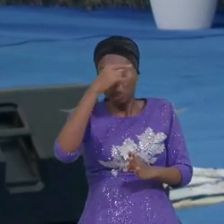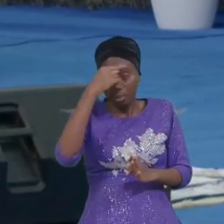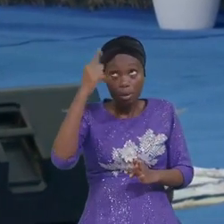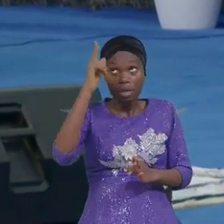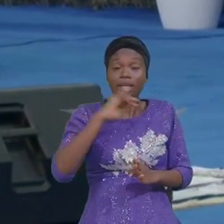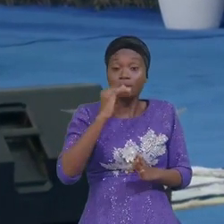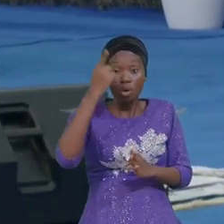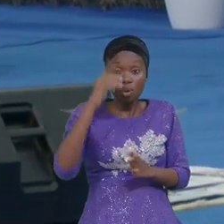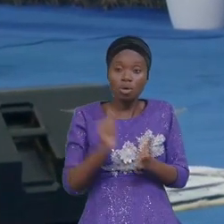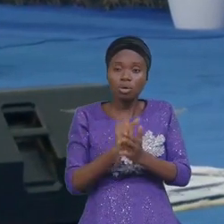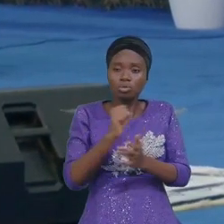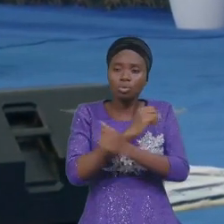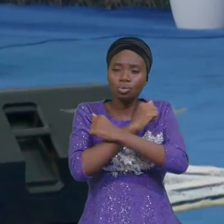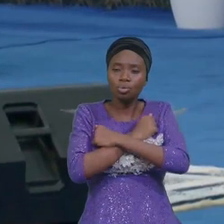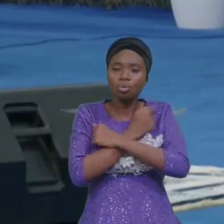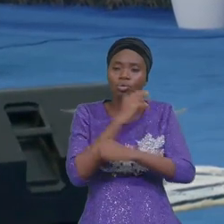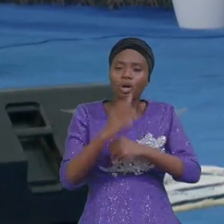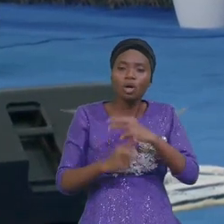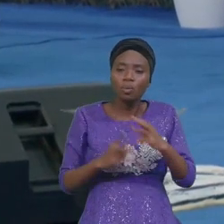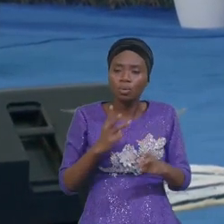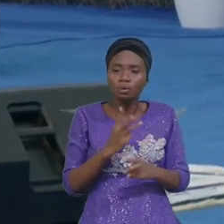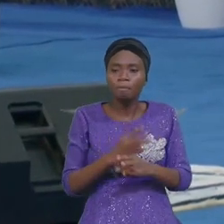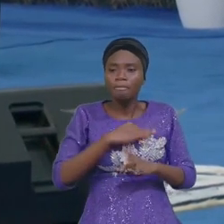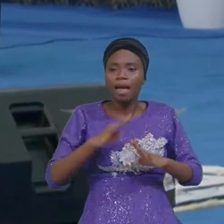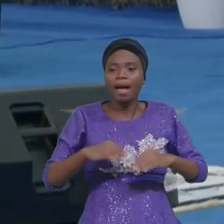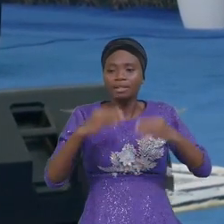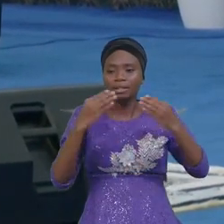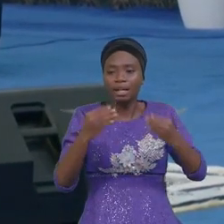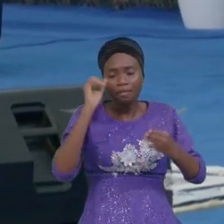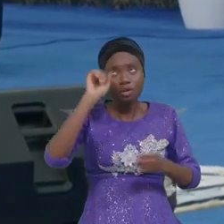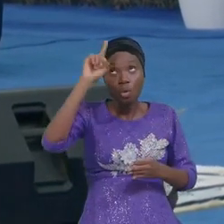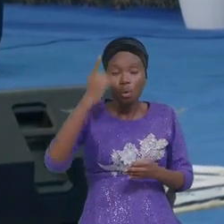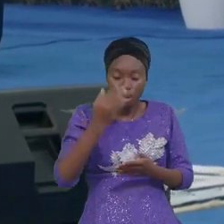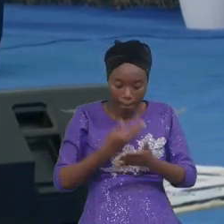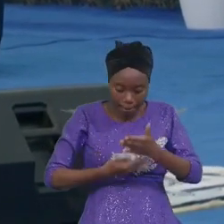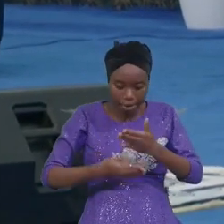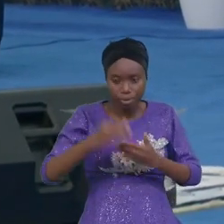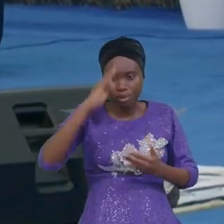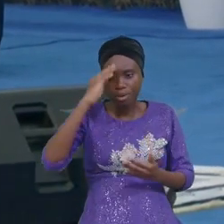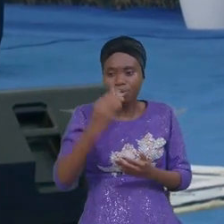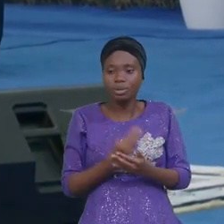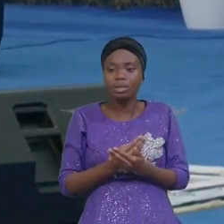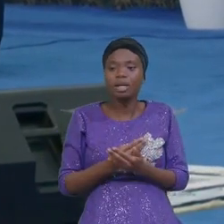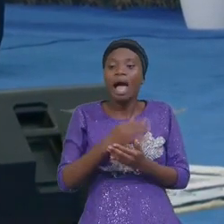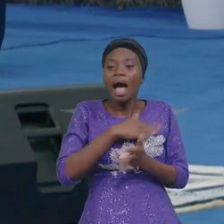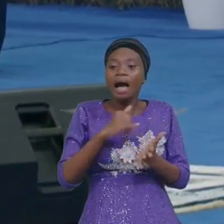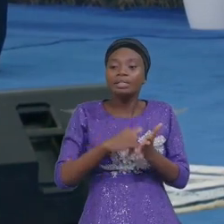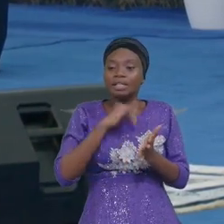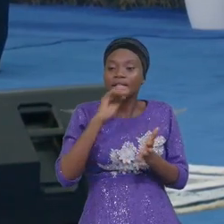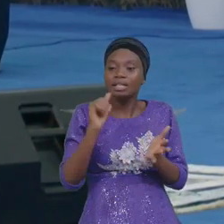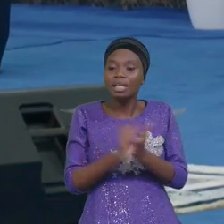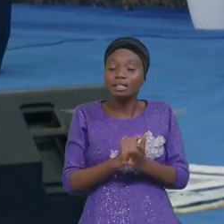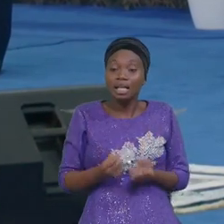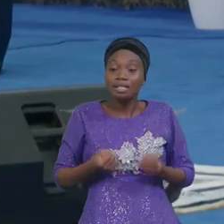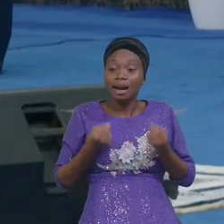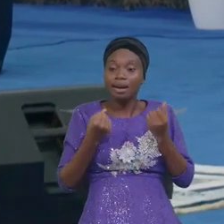so loved the world that he gave his only begotten son. And it is that